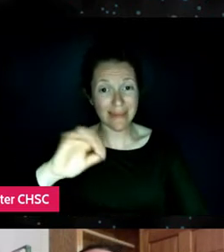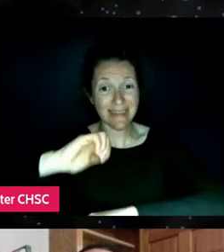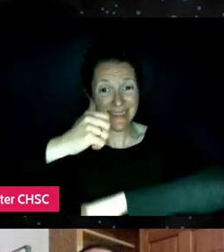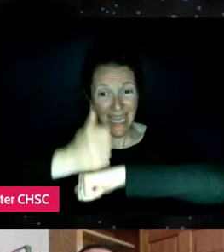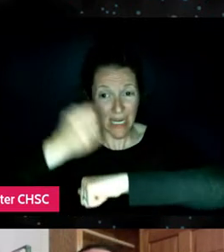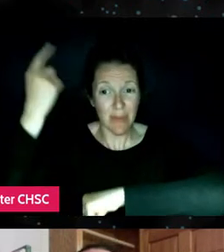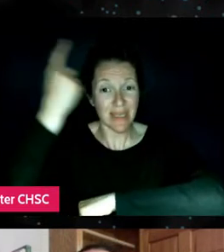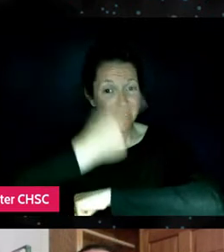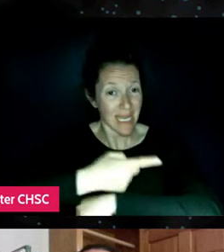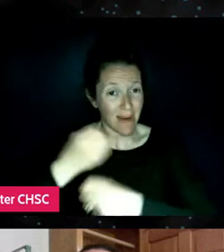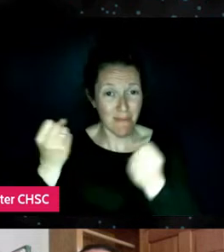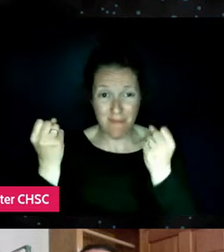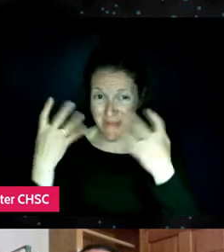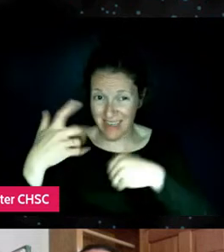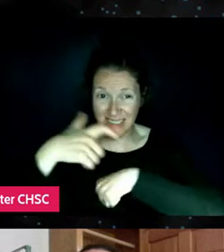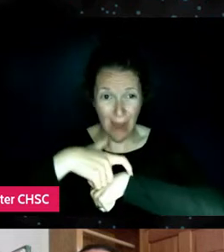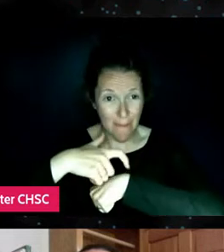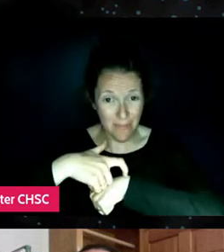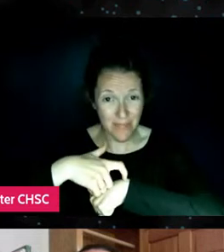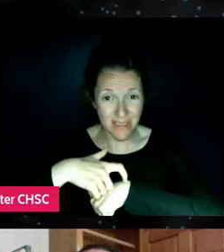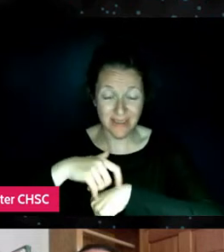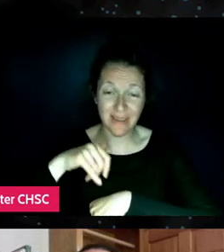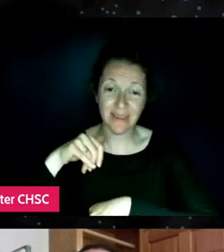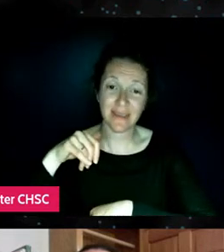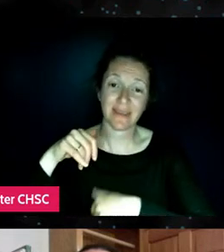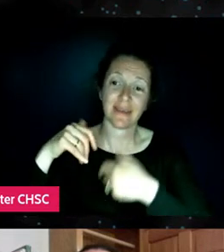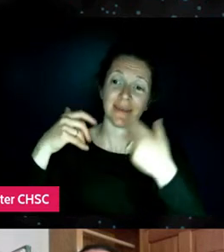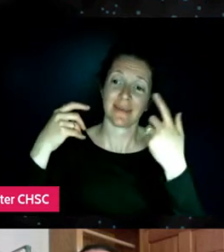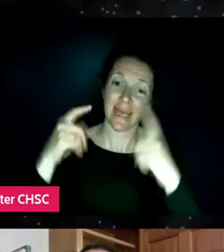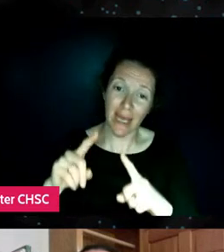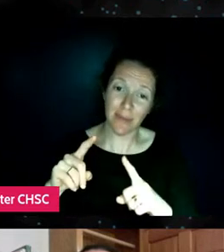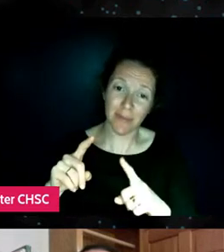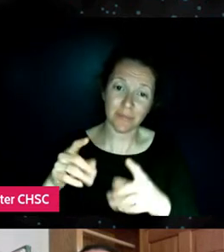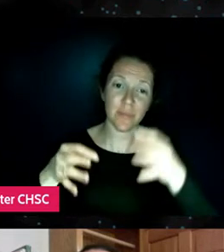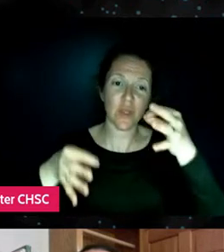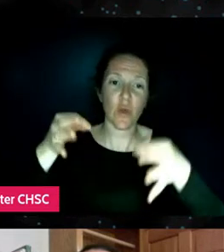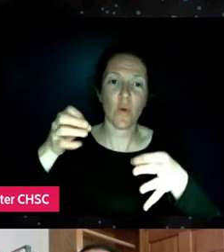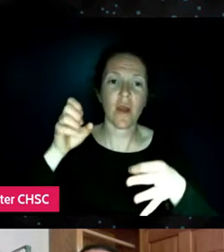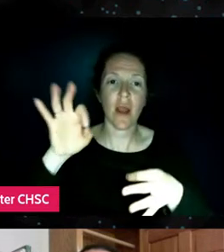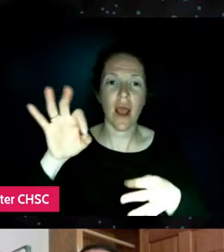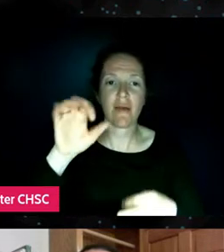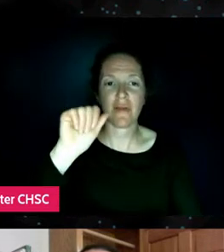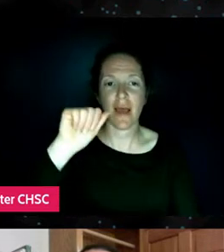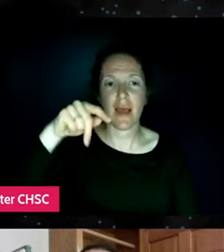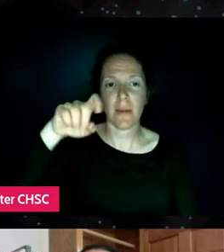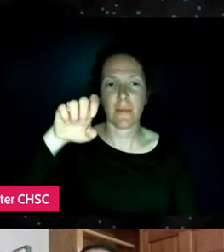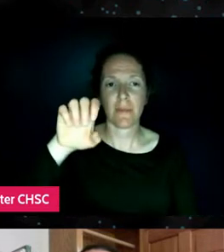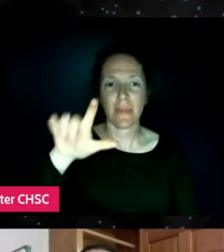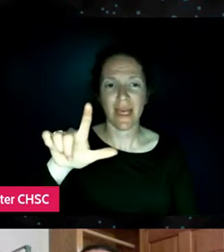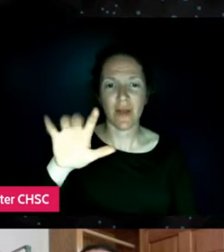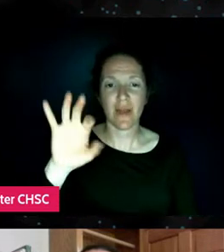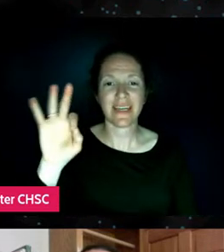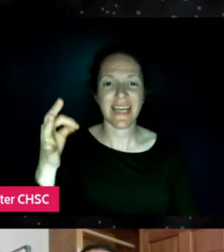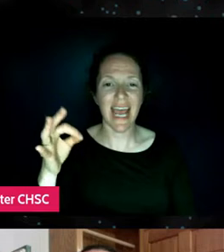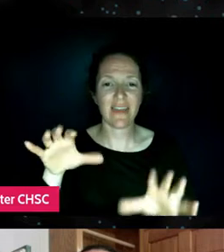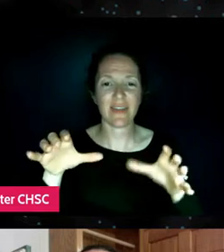multiple times, and if it were not for the courts of appeal, including the Ninth Circuit and the U.S. Supreme